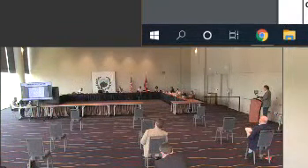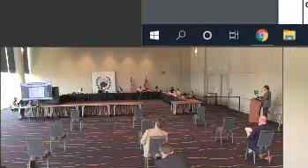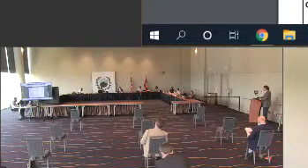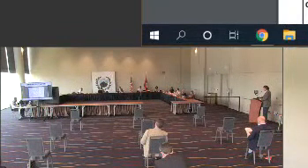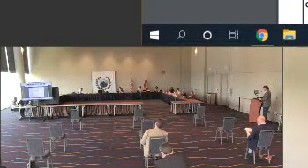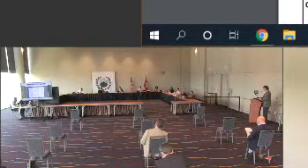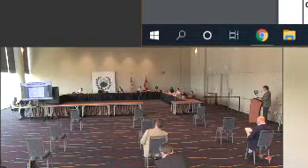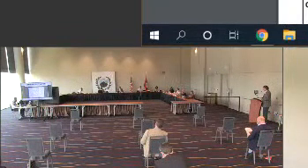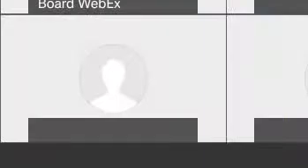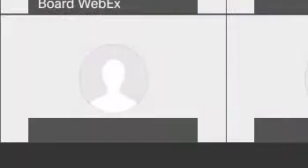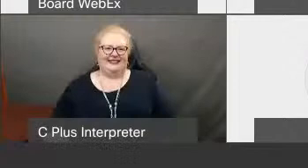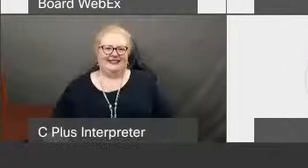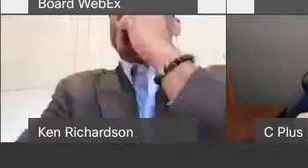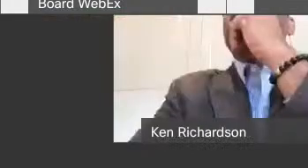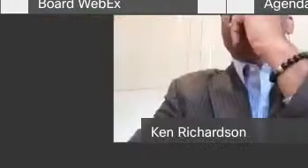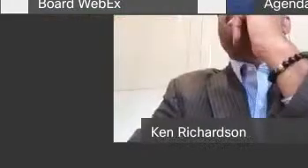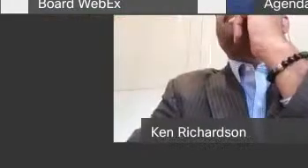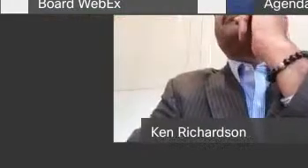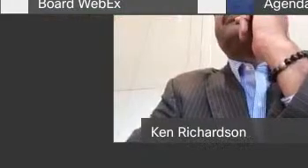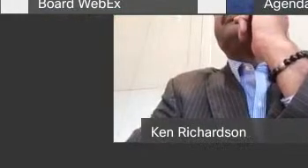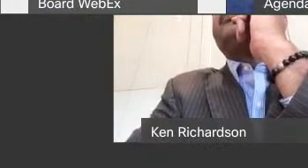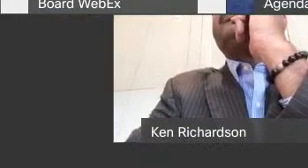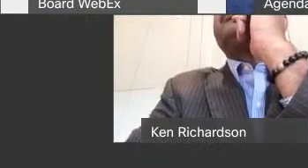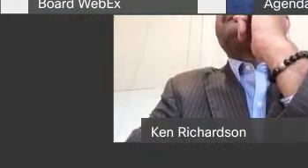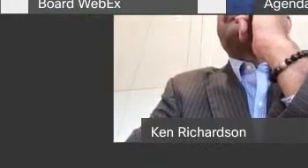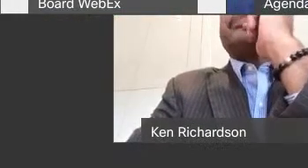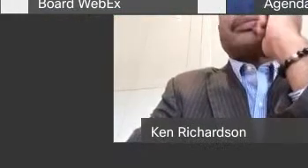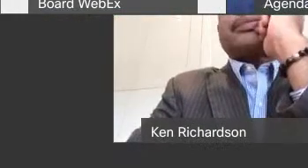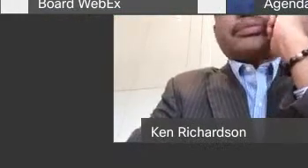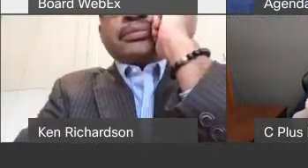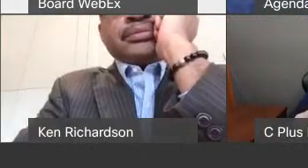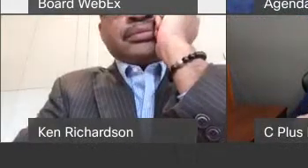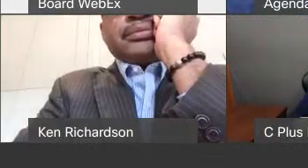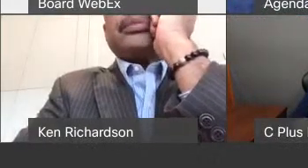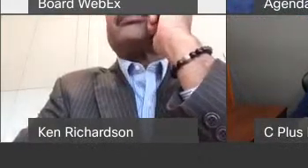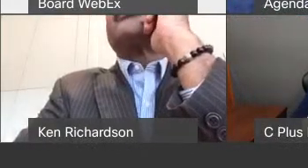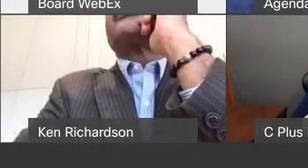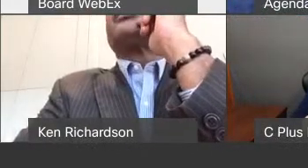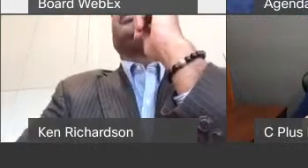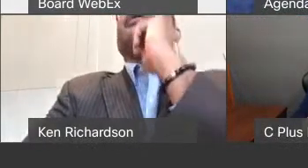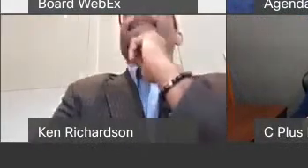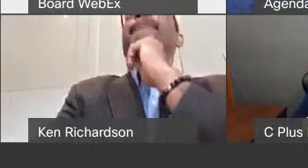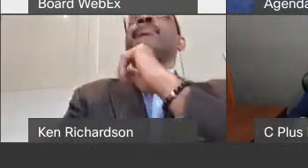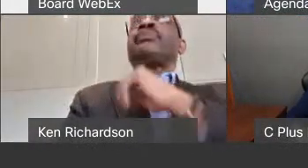Seeing none, our agenda meeting is now adjourned. We'll now come into our policy meeting.